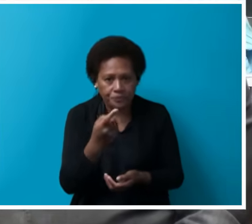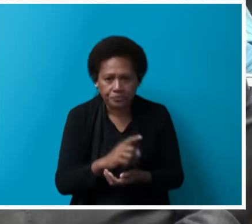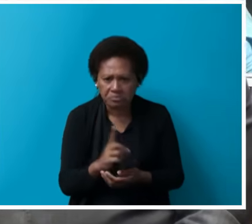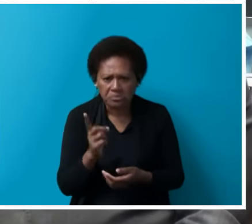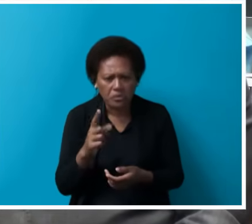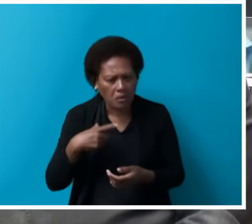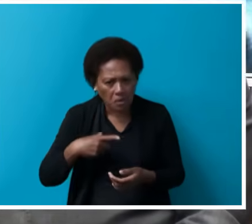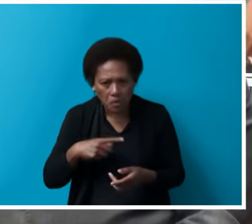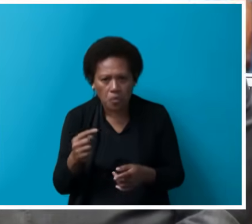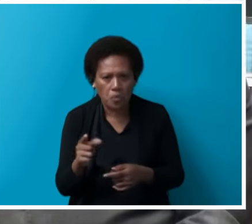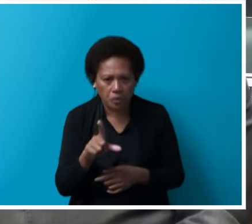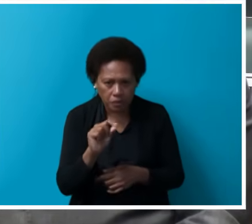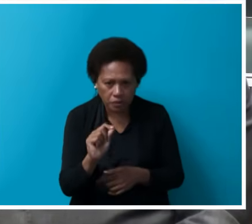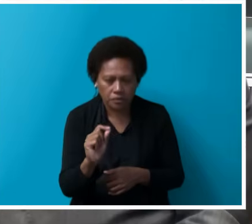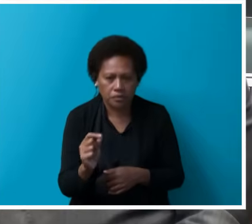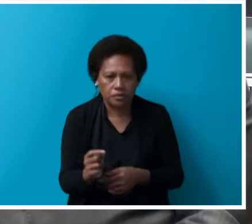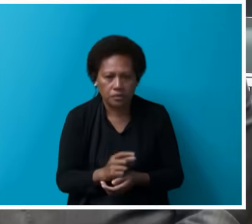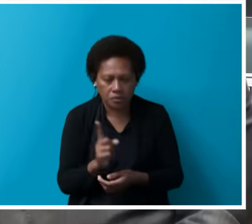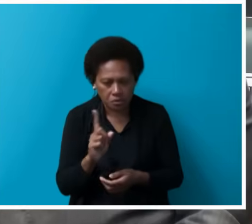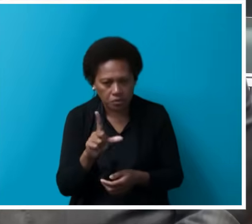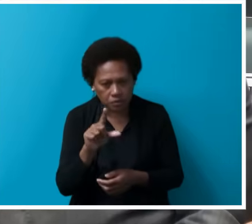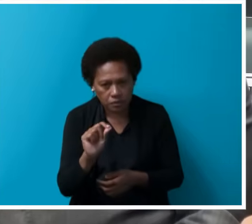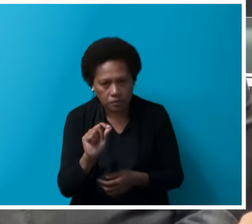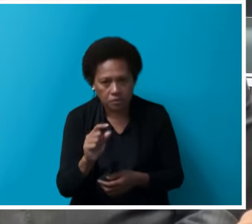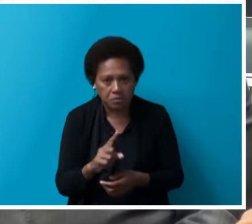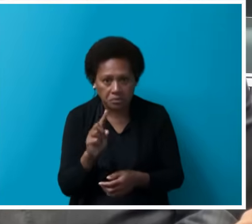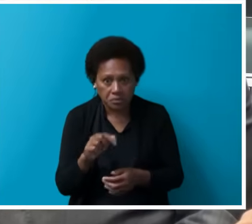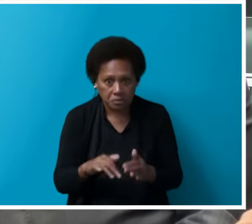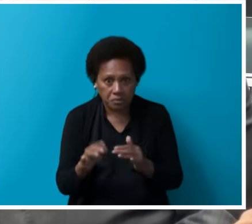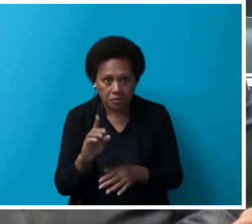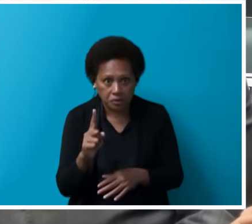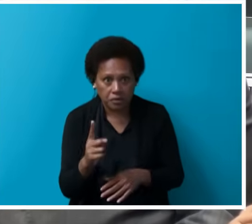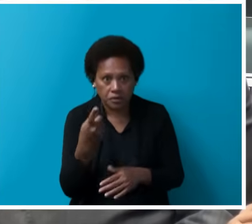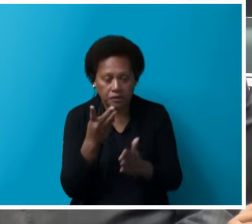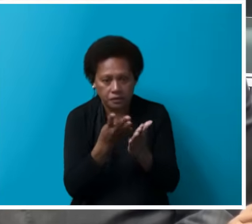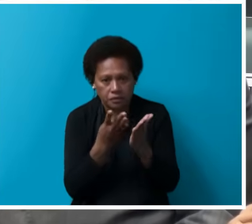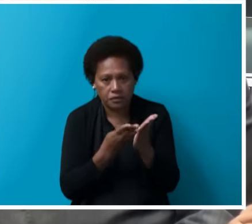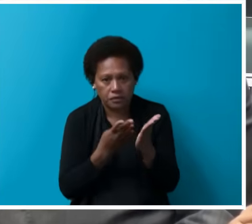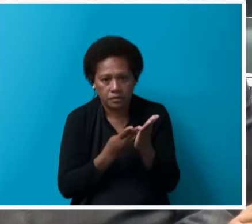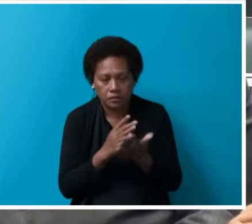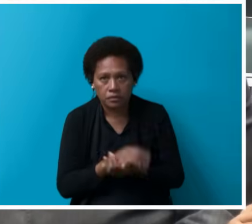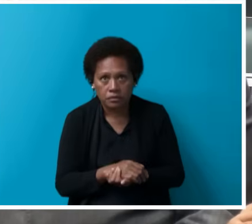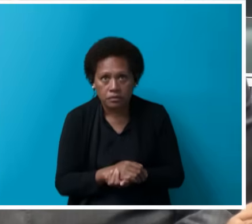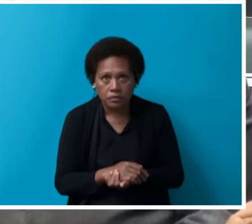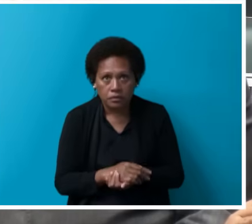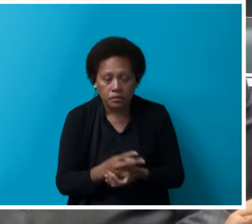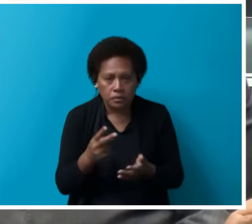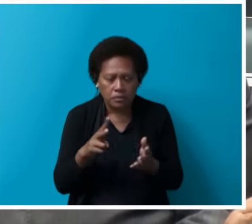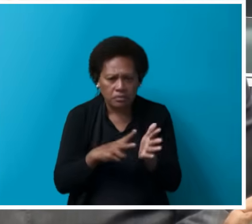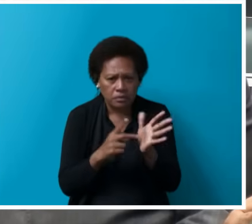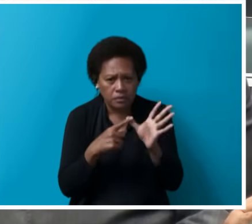did in the first budget. So the VAT rate in 2008,